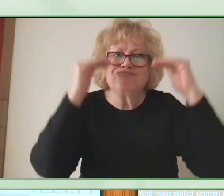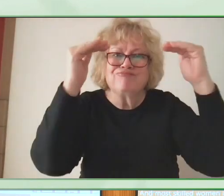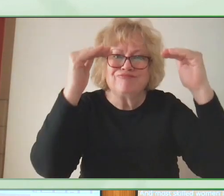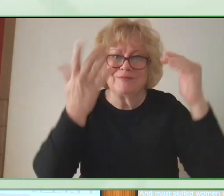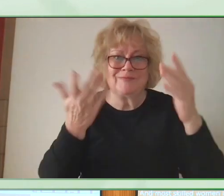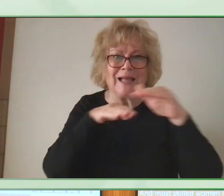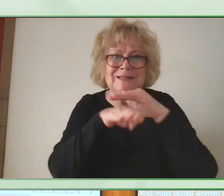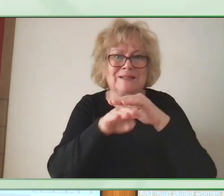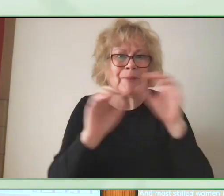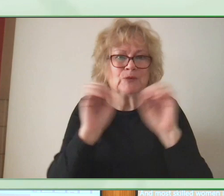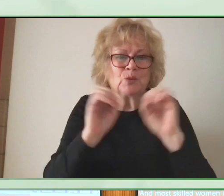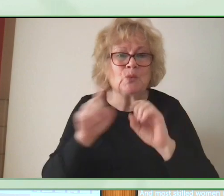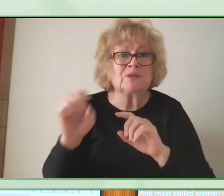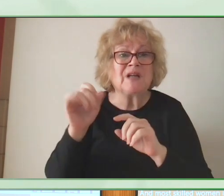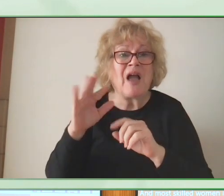her products now.